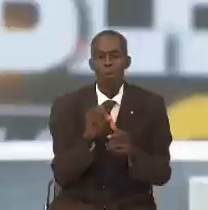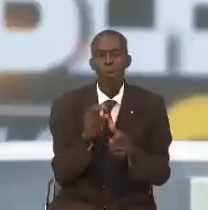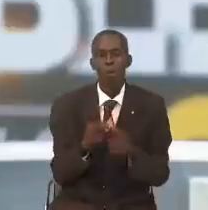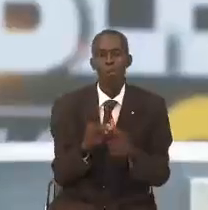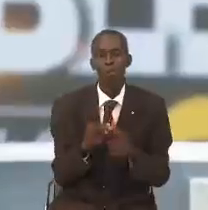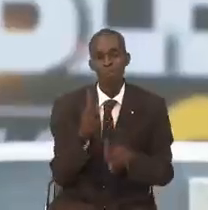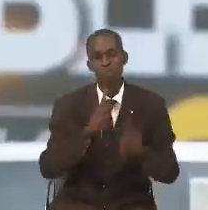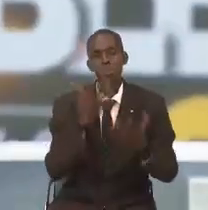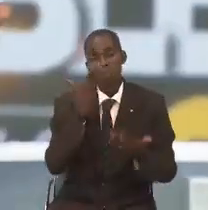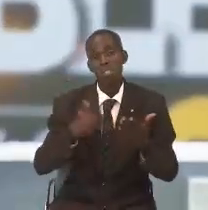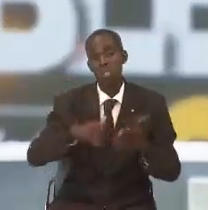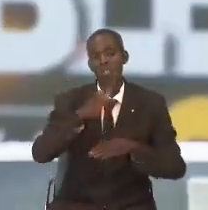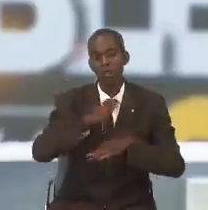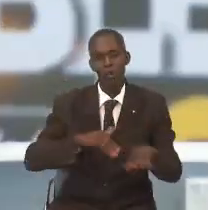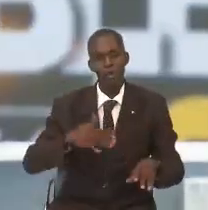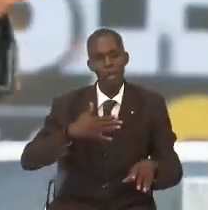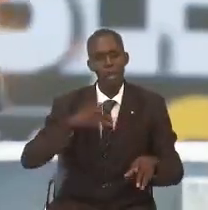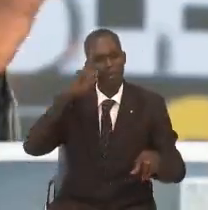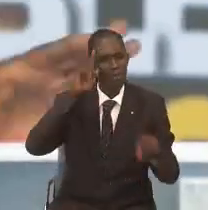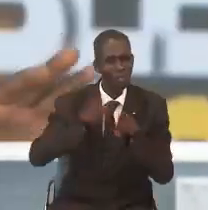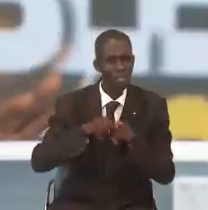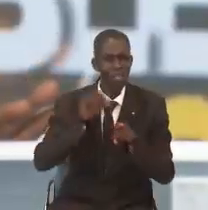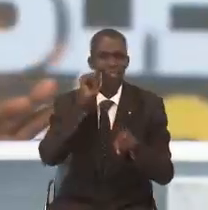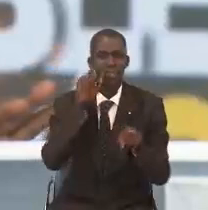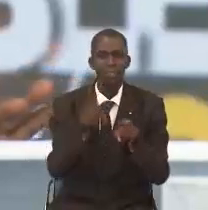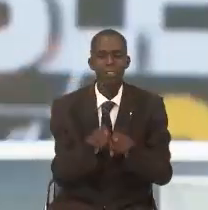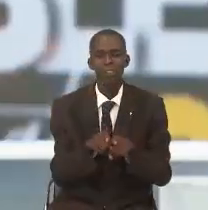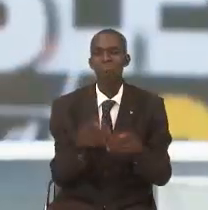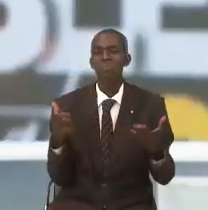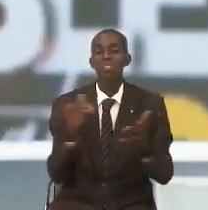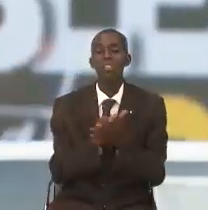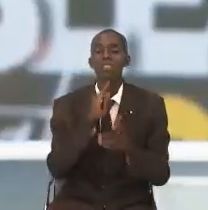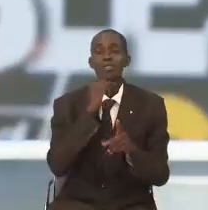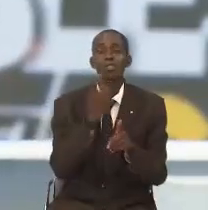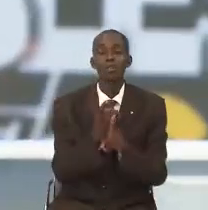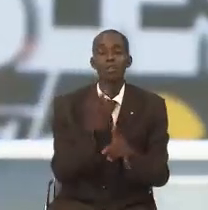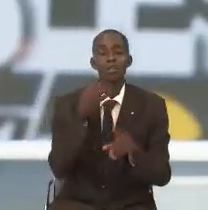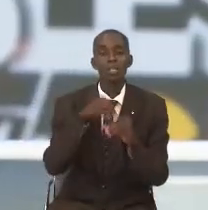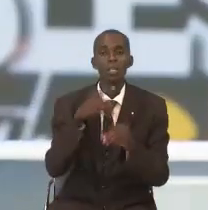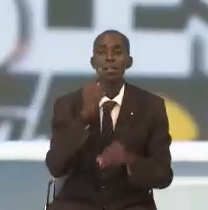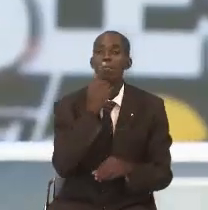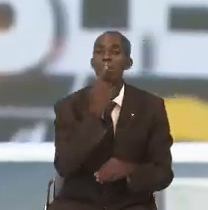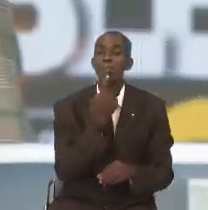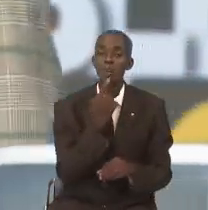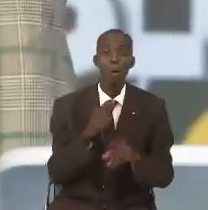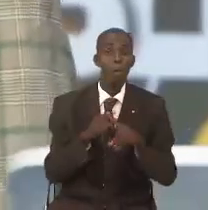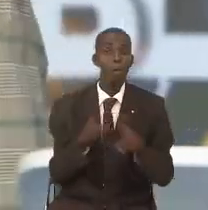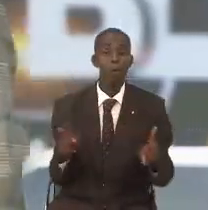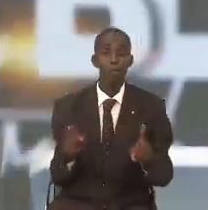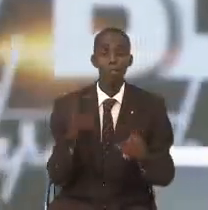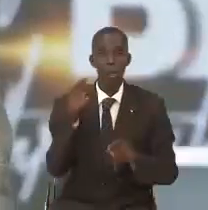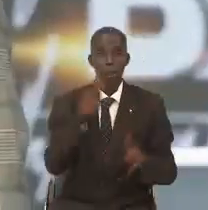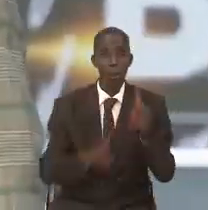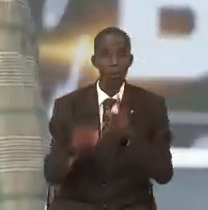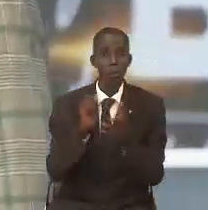brother so-and-so, sister so-and-so, that one is just talk of mouth. But the people that will make it to